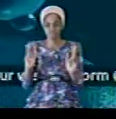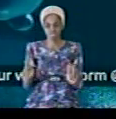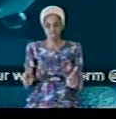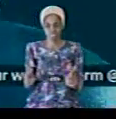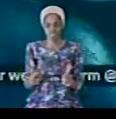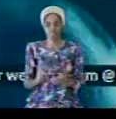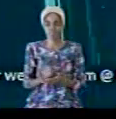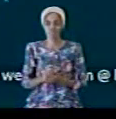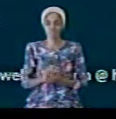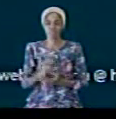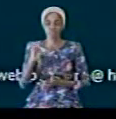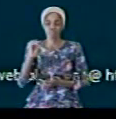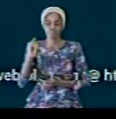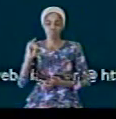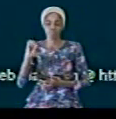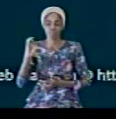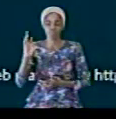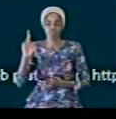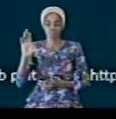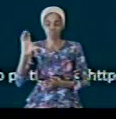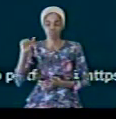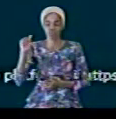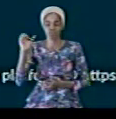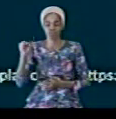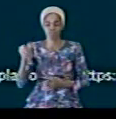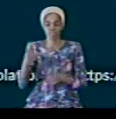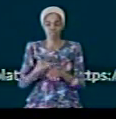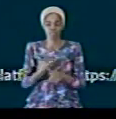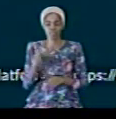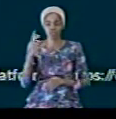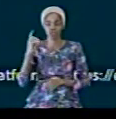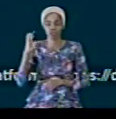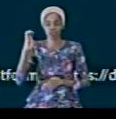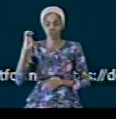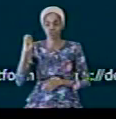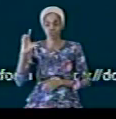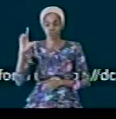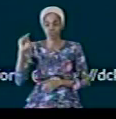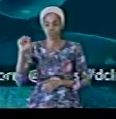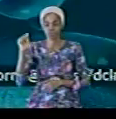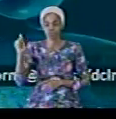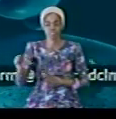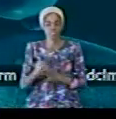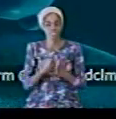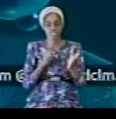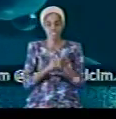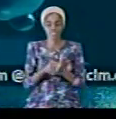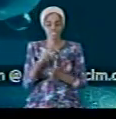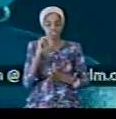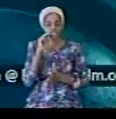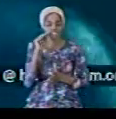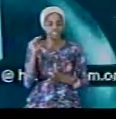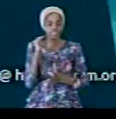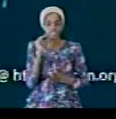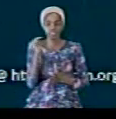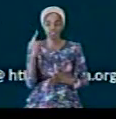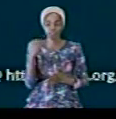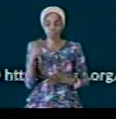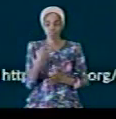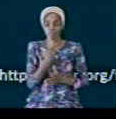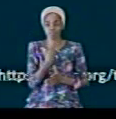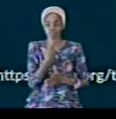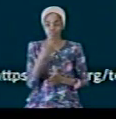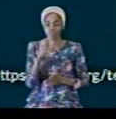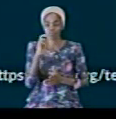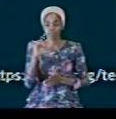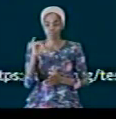Dakuruyu from Isoko Delta State, Nigeria, had severe waist